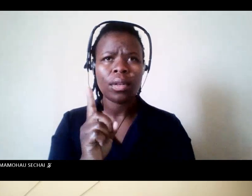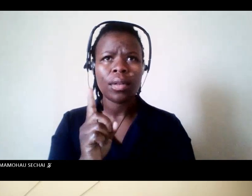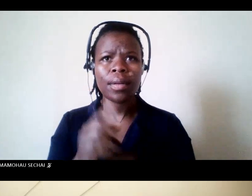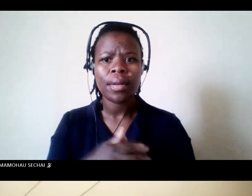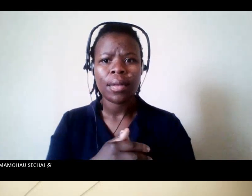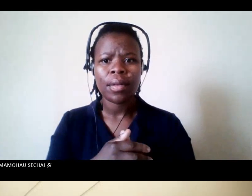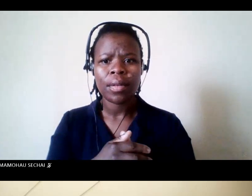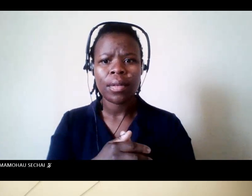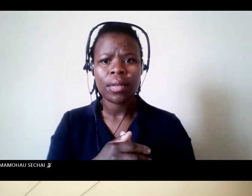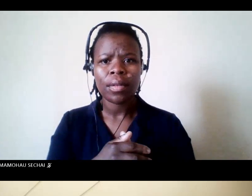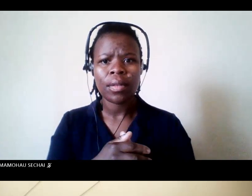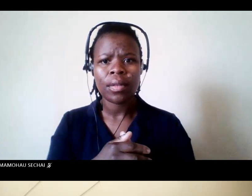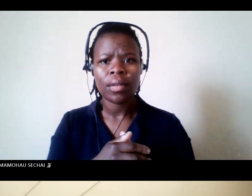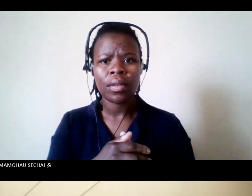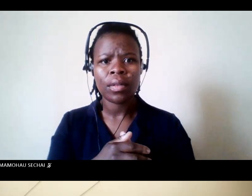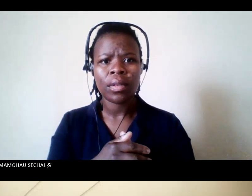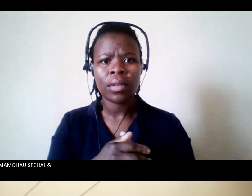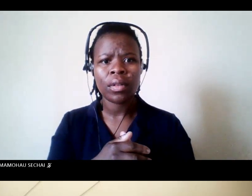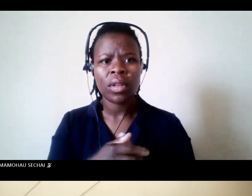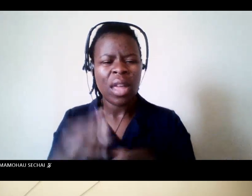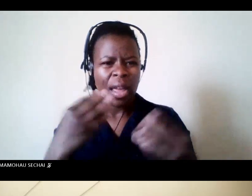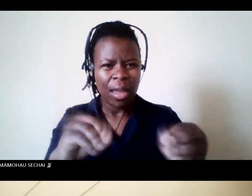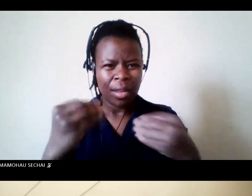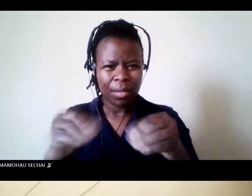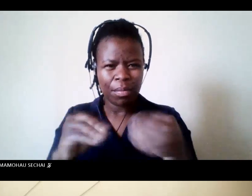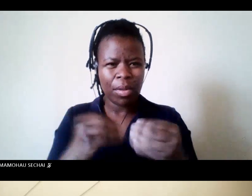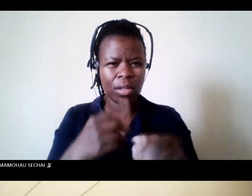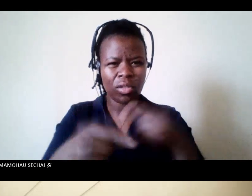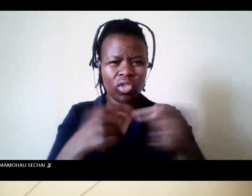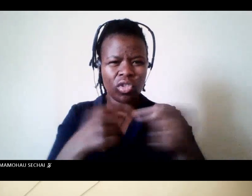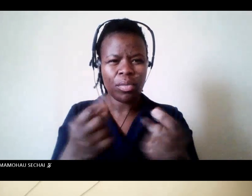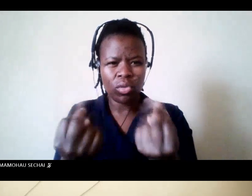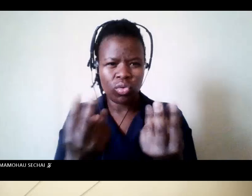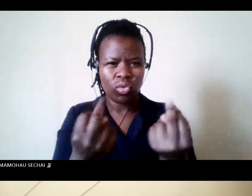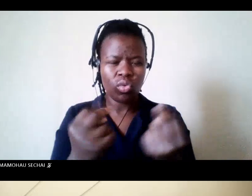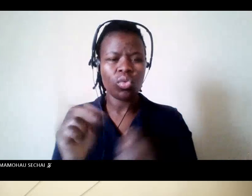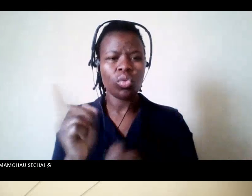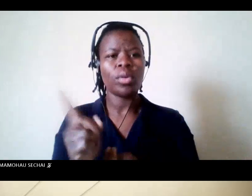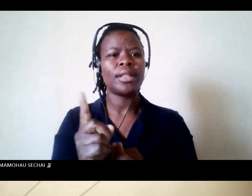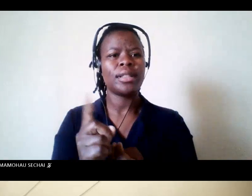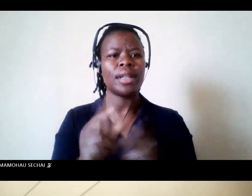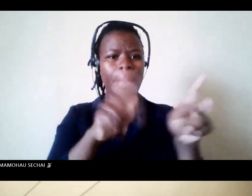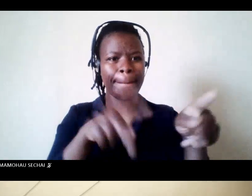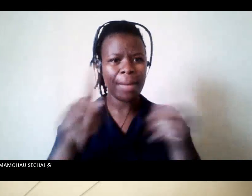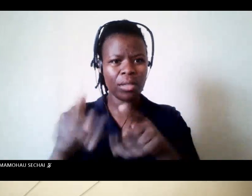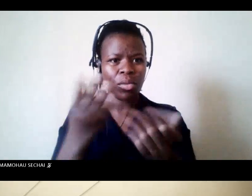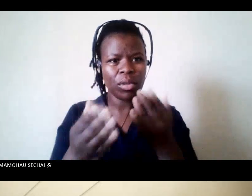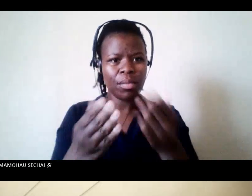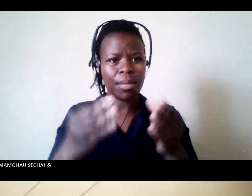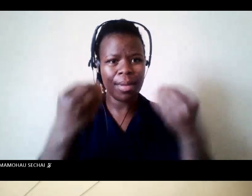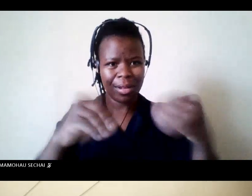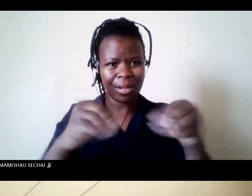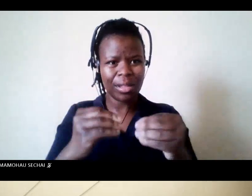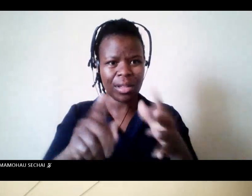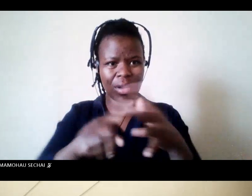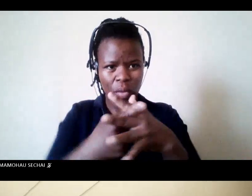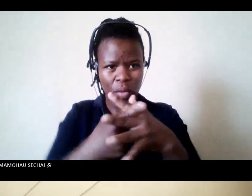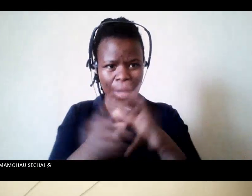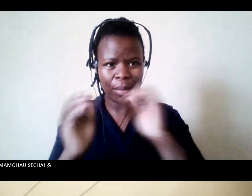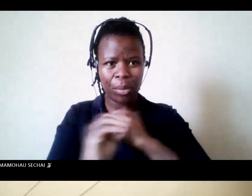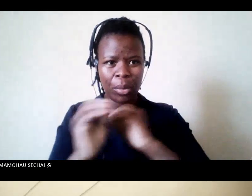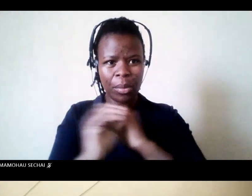he's renewing his passport, so he might not be able to engage. So that's the reason he's not responding. And I can't